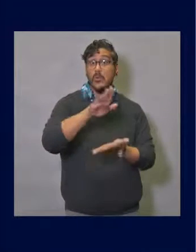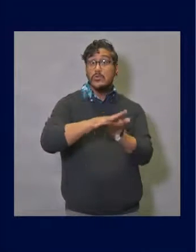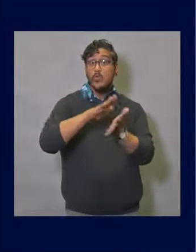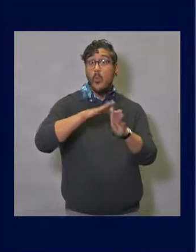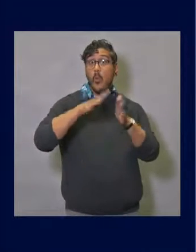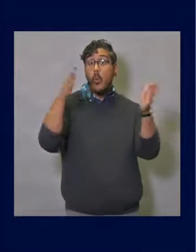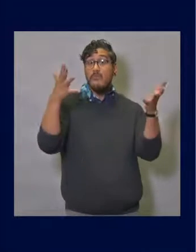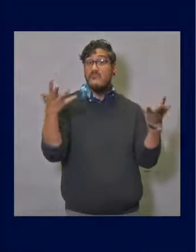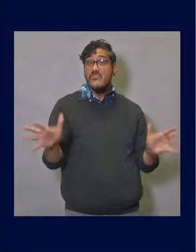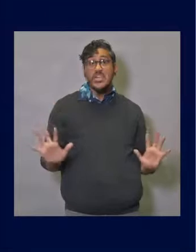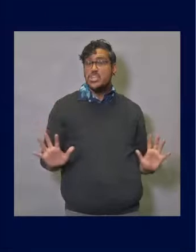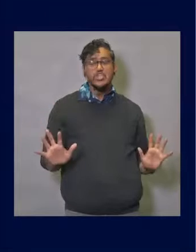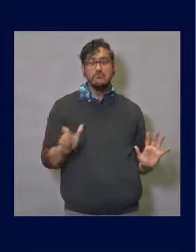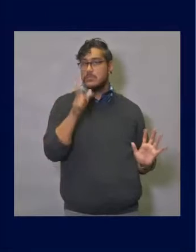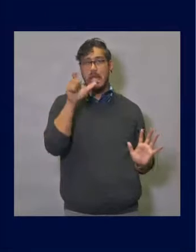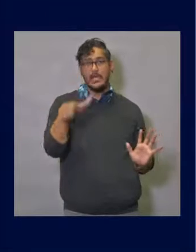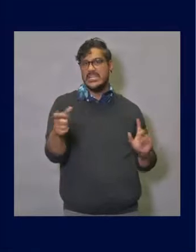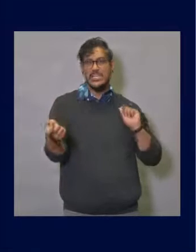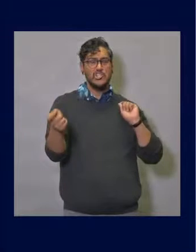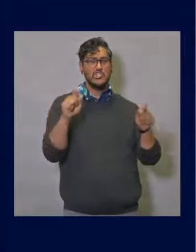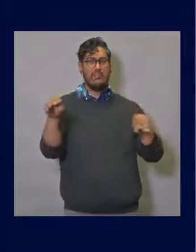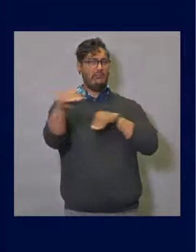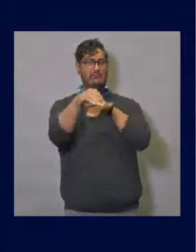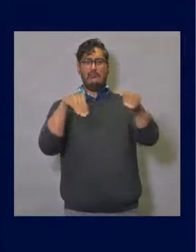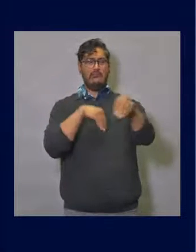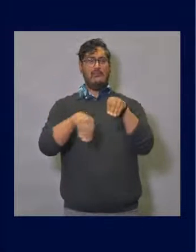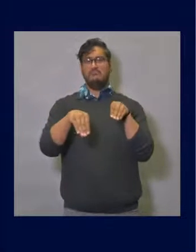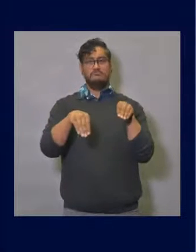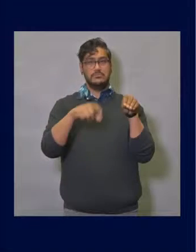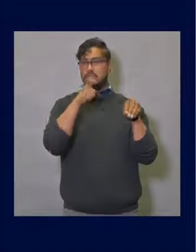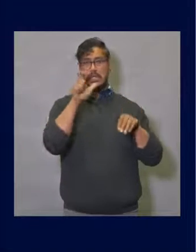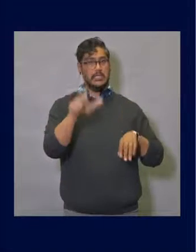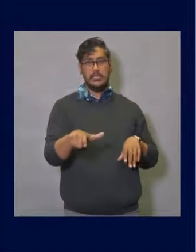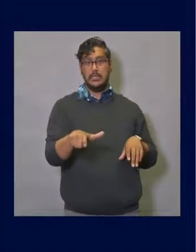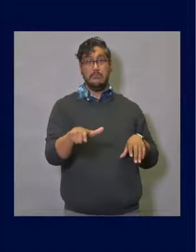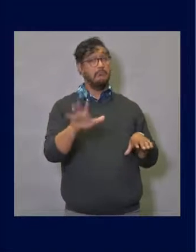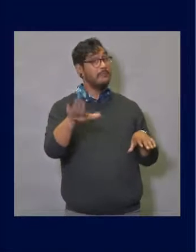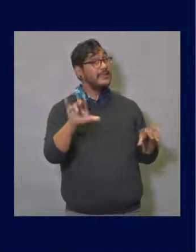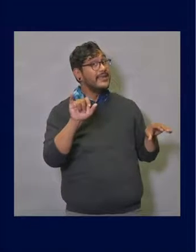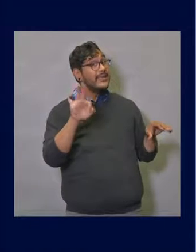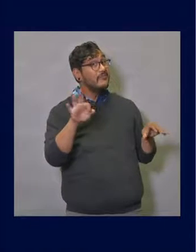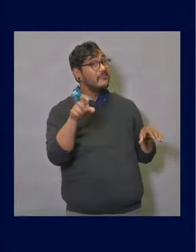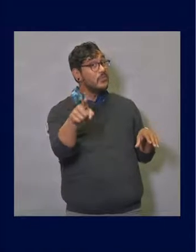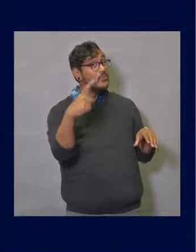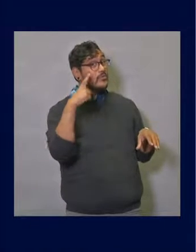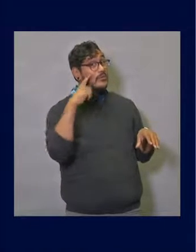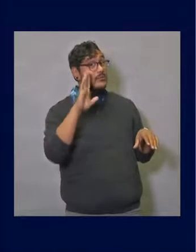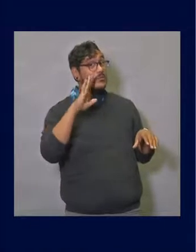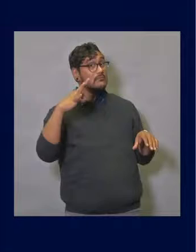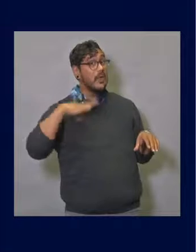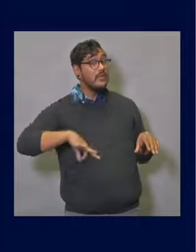change unless you feel like there would be a benefit in your school community to making a change now.